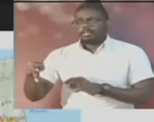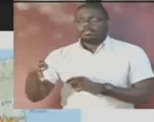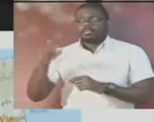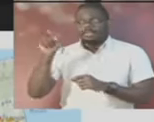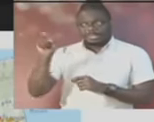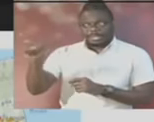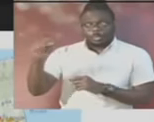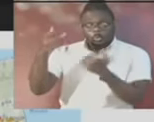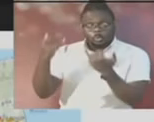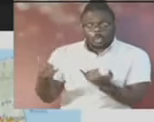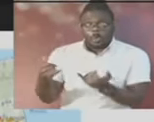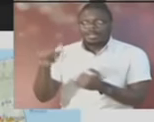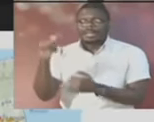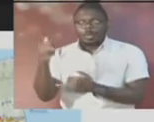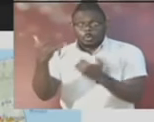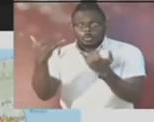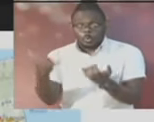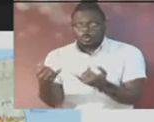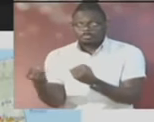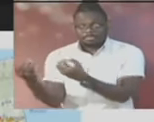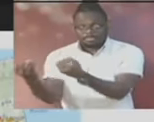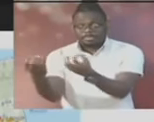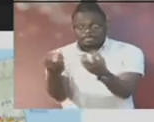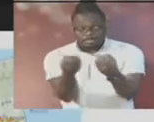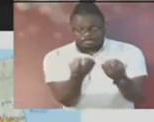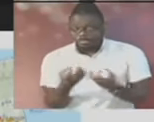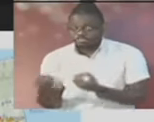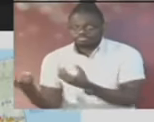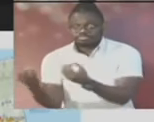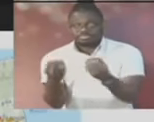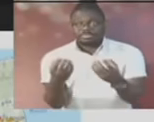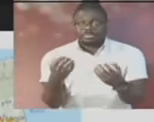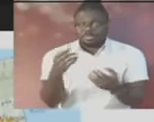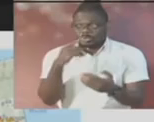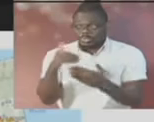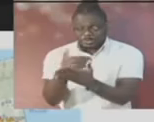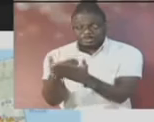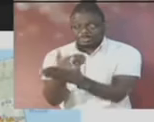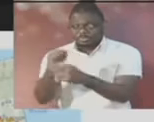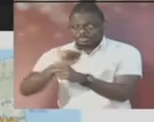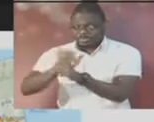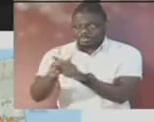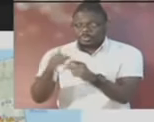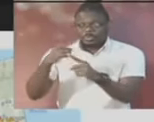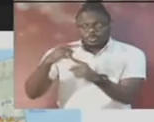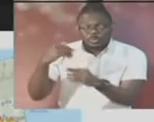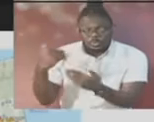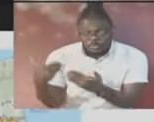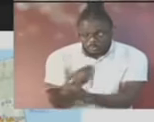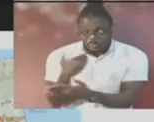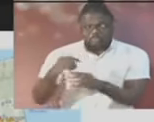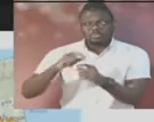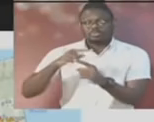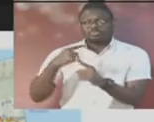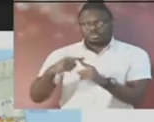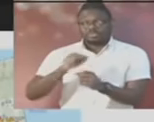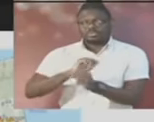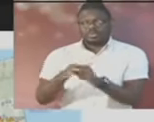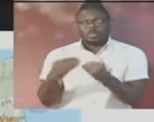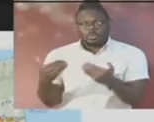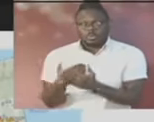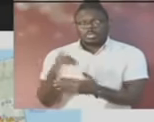top of the group you just saw. So you're seeing the large numbers of cases accumulating in that last 2-week period. Now, if we resolve that